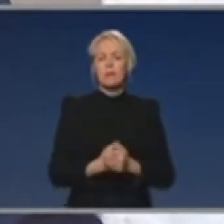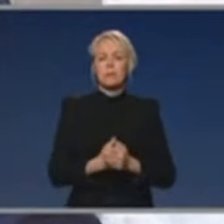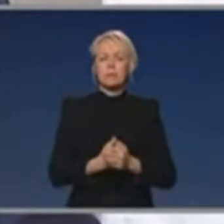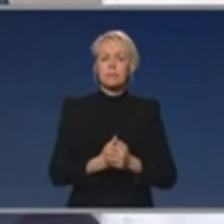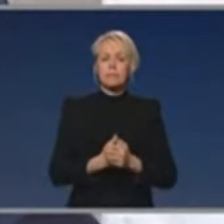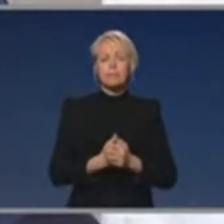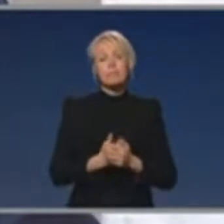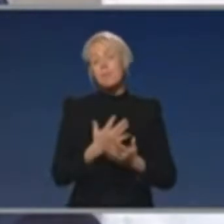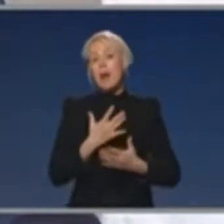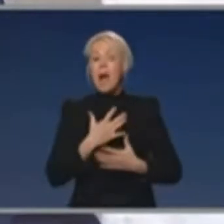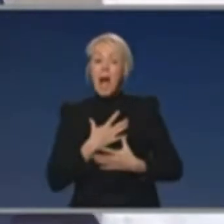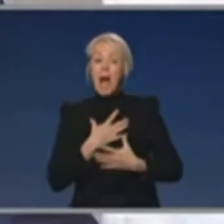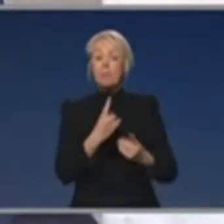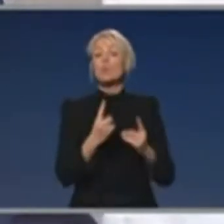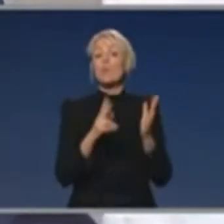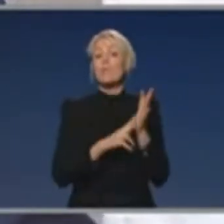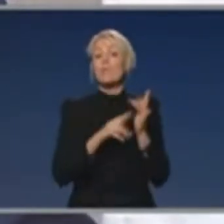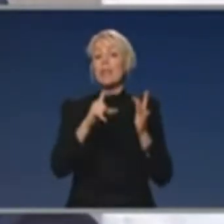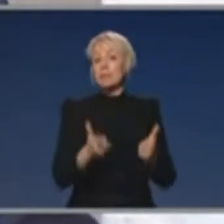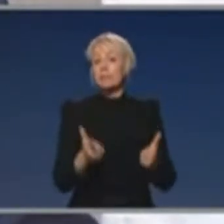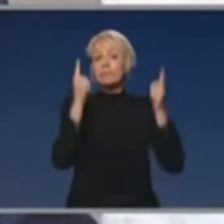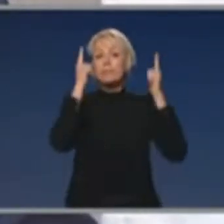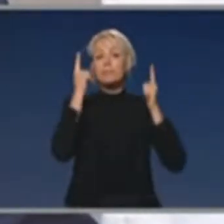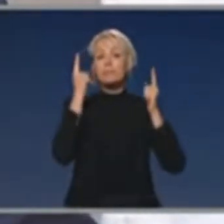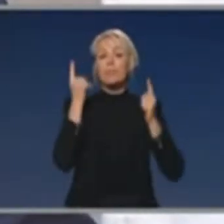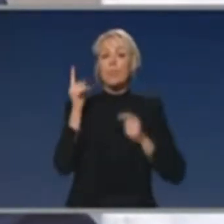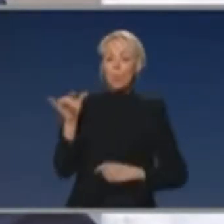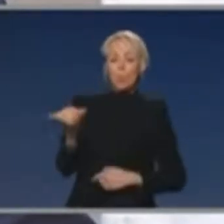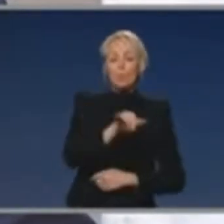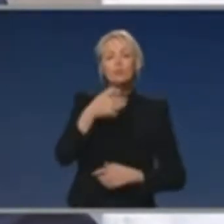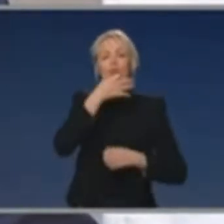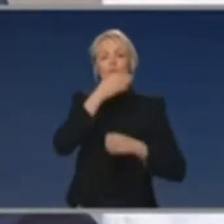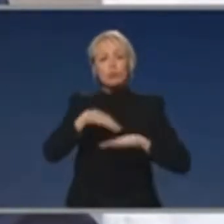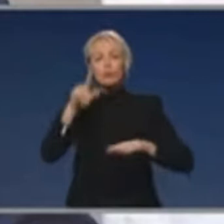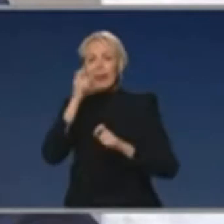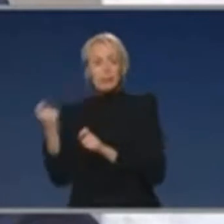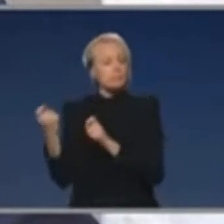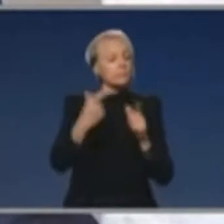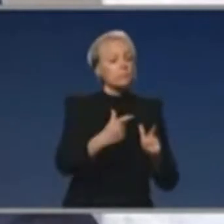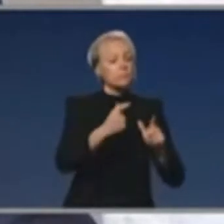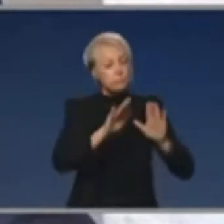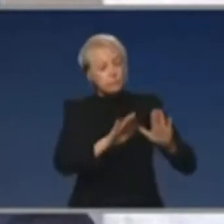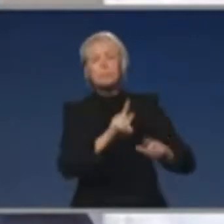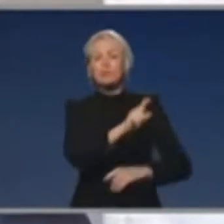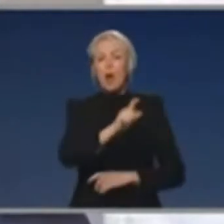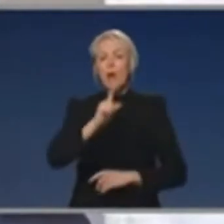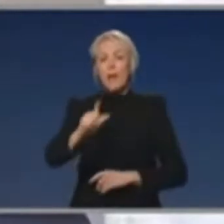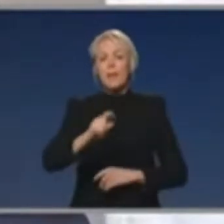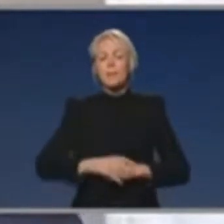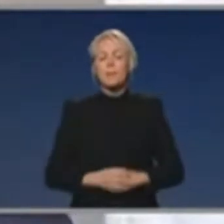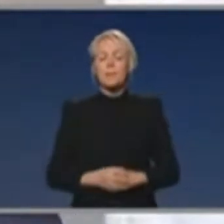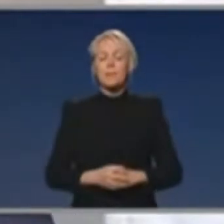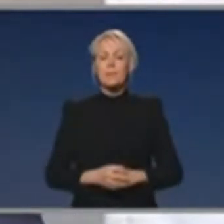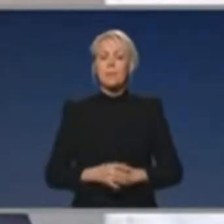Premier, and we will continue to make our representations on those issues. But the viability of childcare,